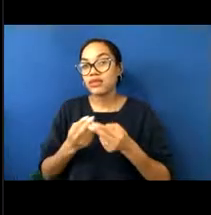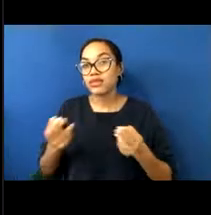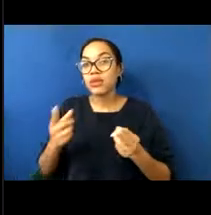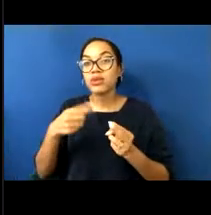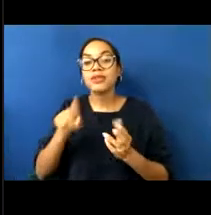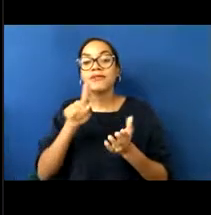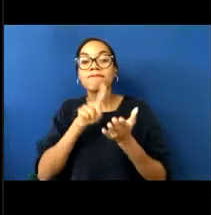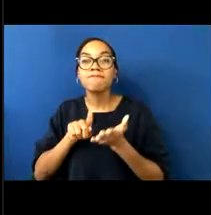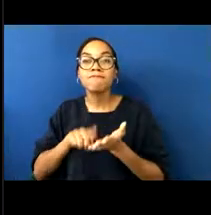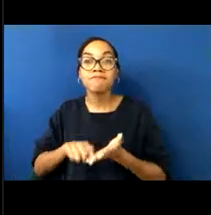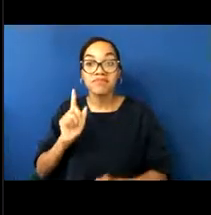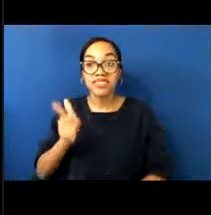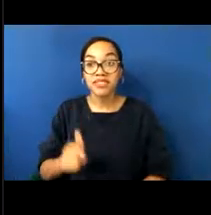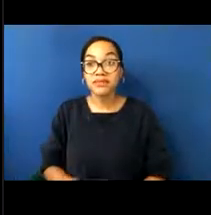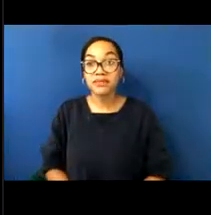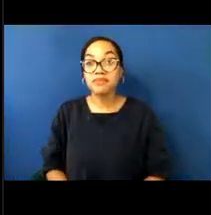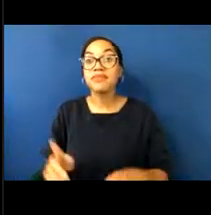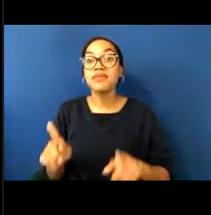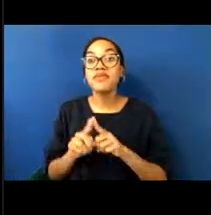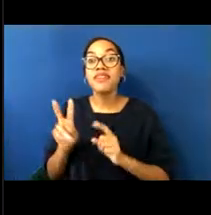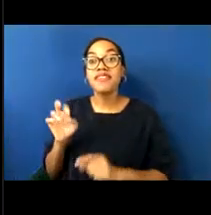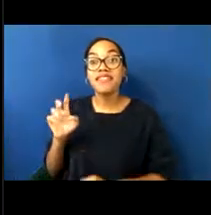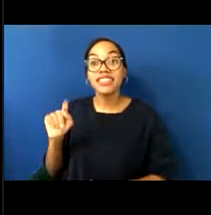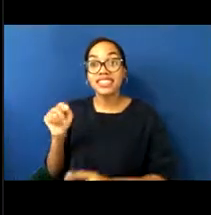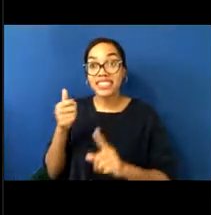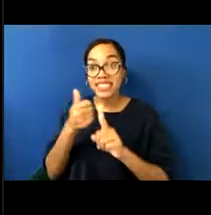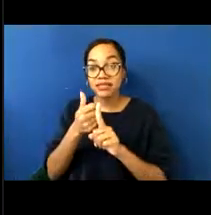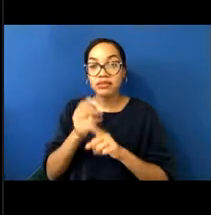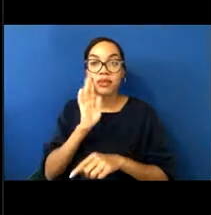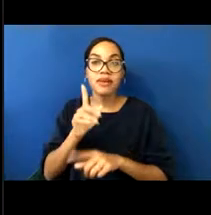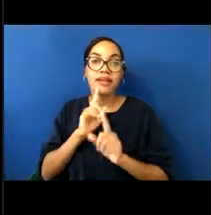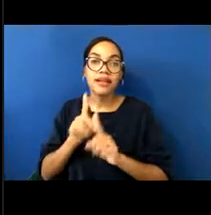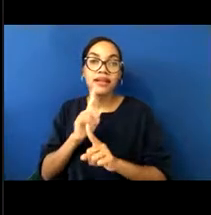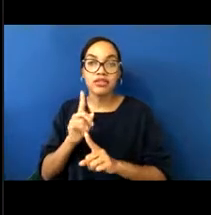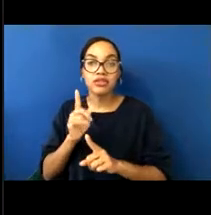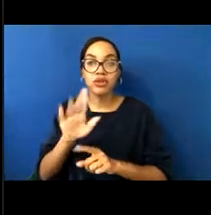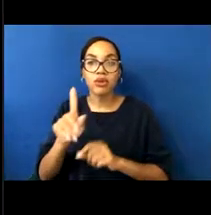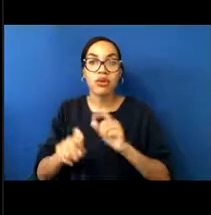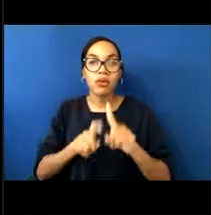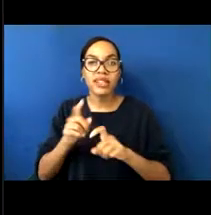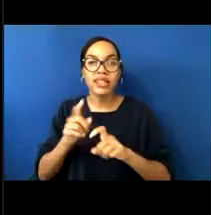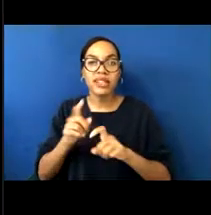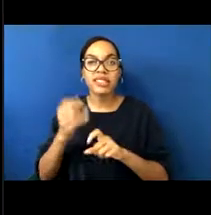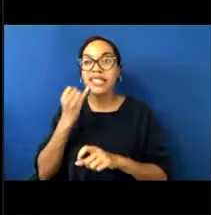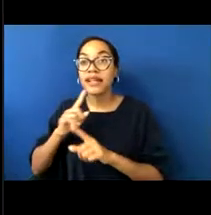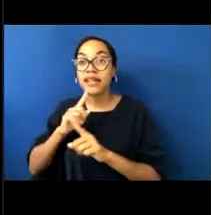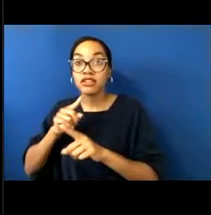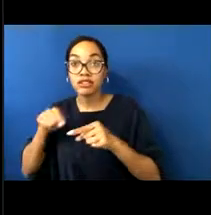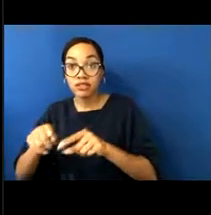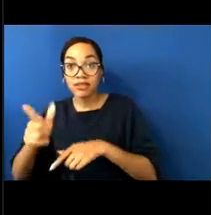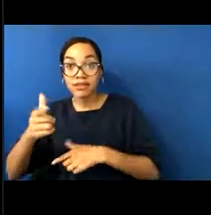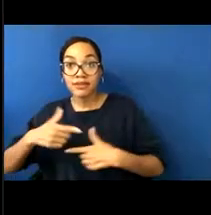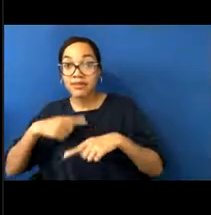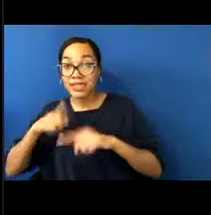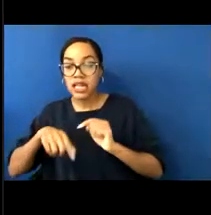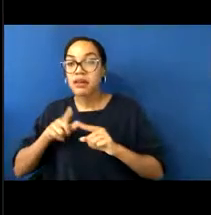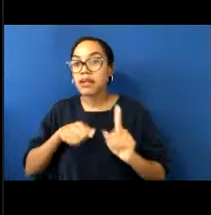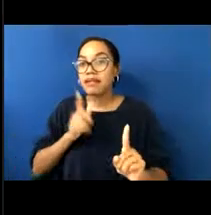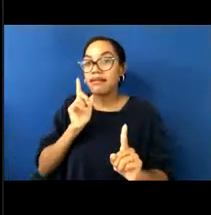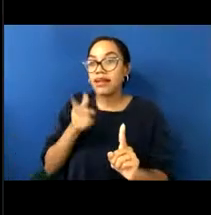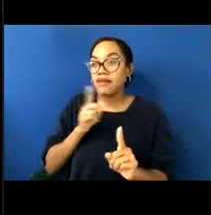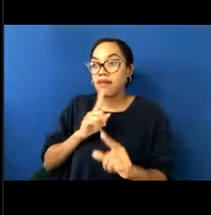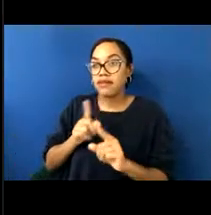Also, Vincent has generously agreed to answer questions we don't get to, and we will post the answers along with the recording of today's